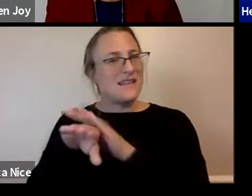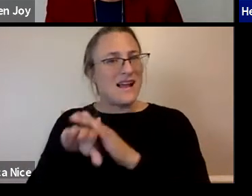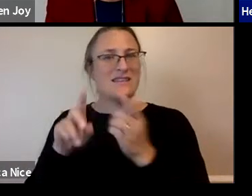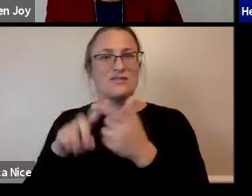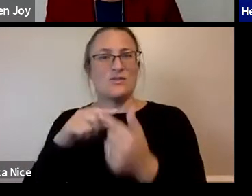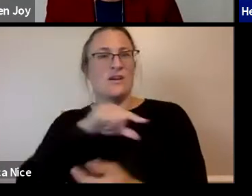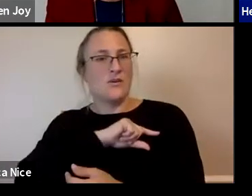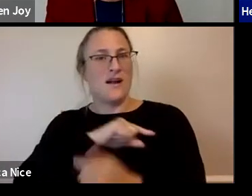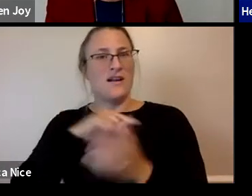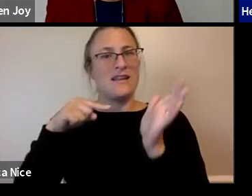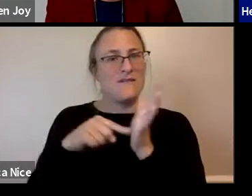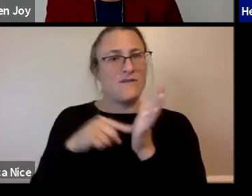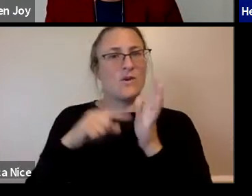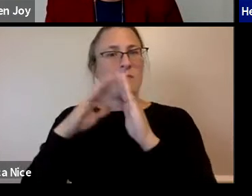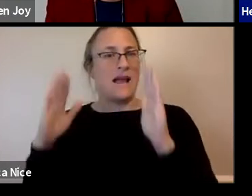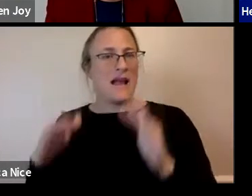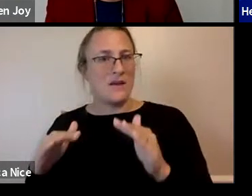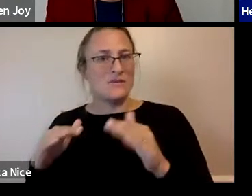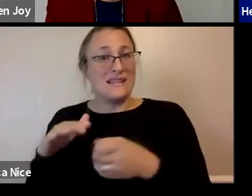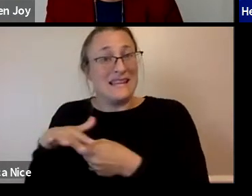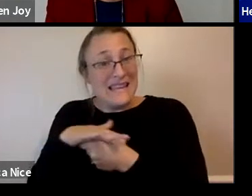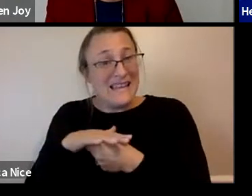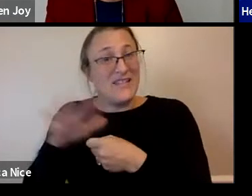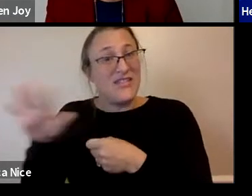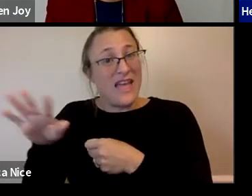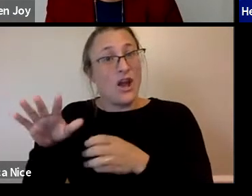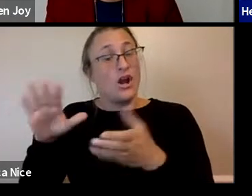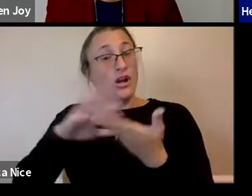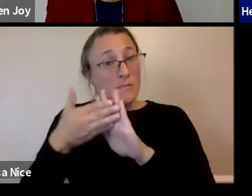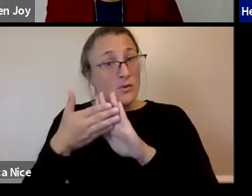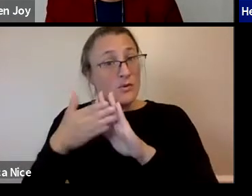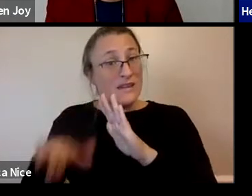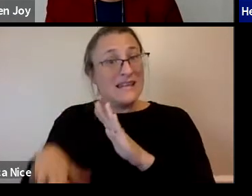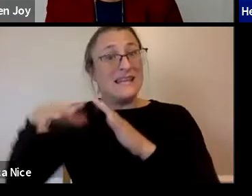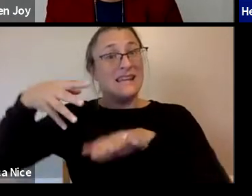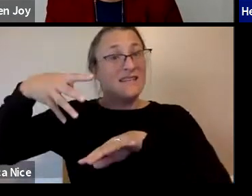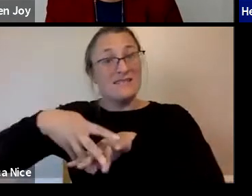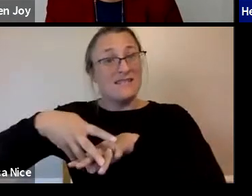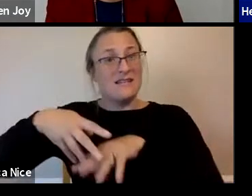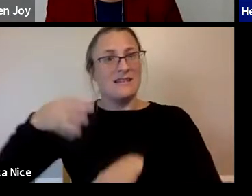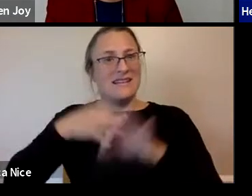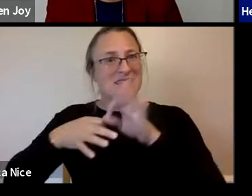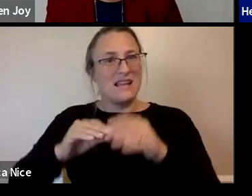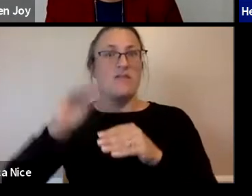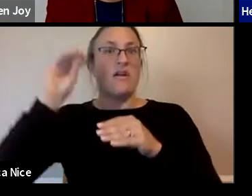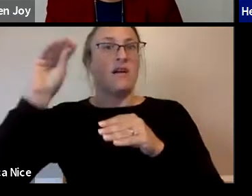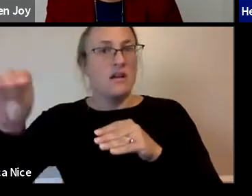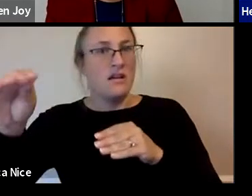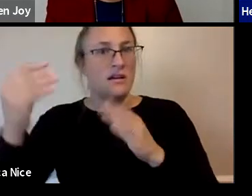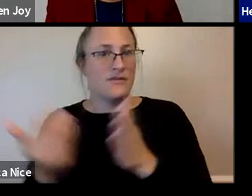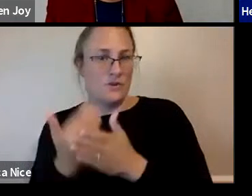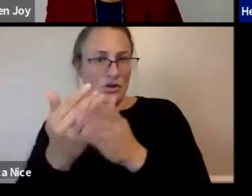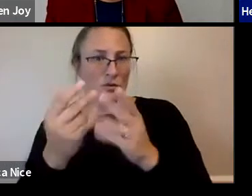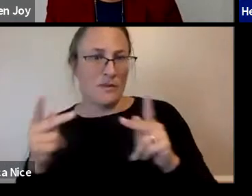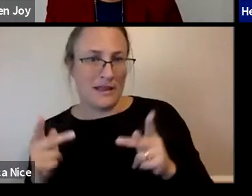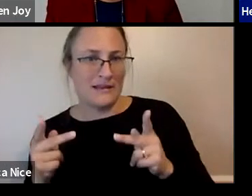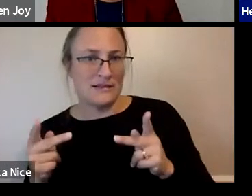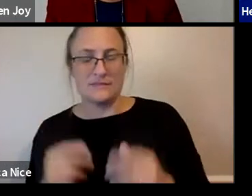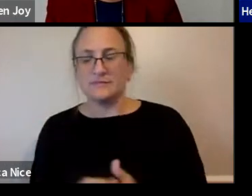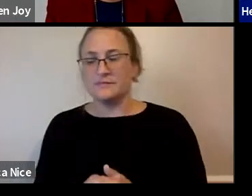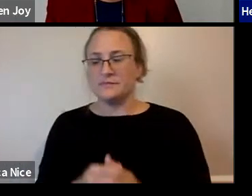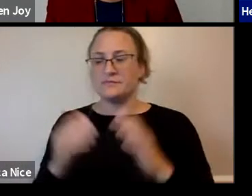affordable housing in their vested community where they have roots instead of being forced to grow anew. Establishing local health